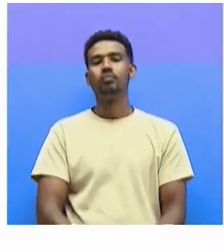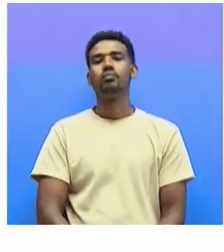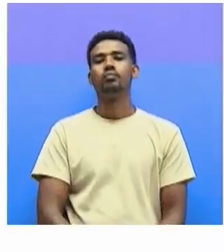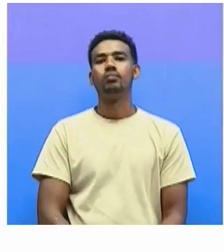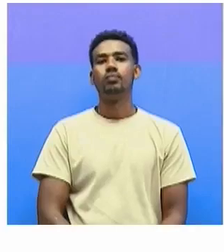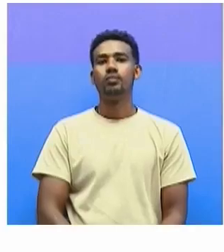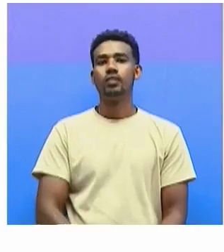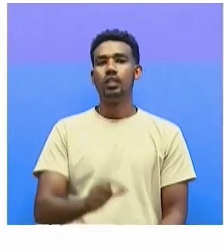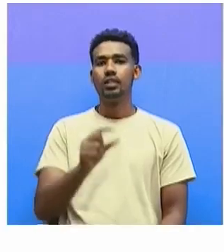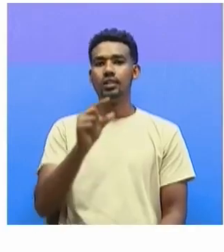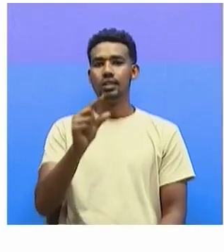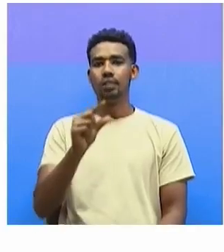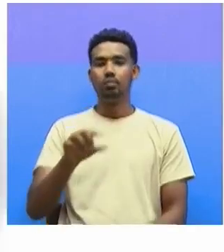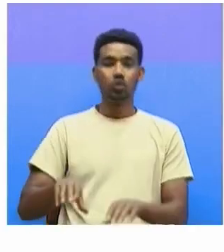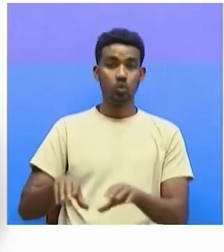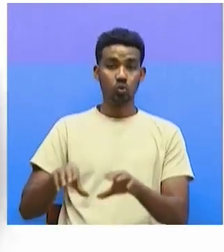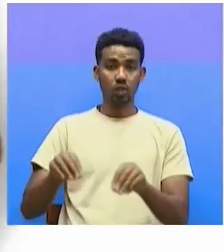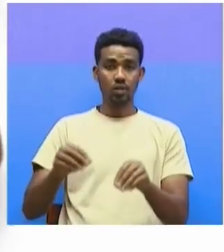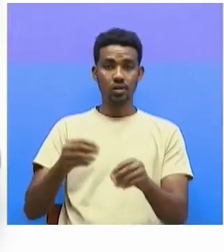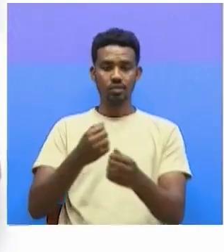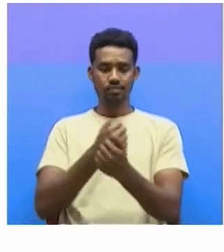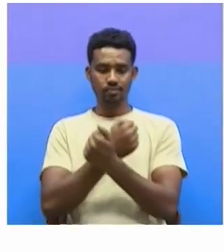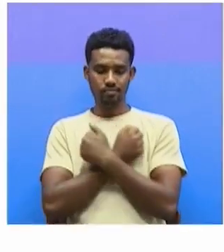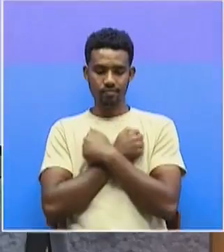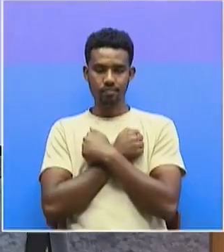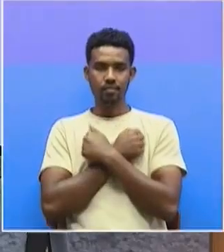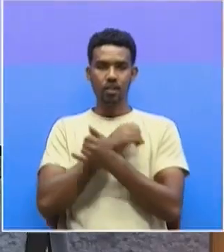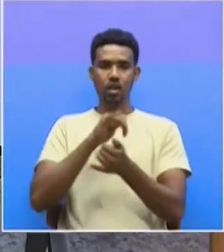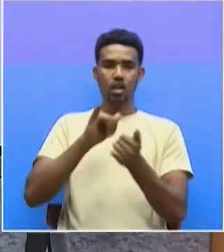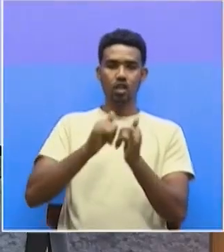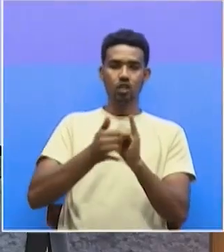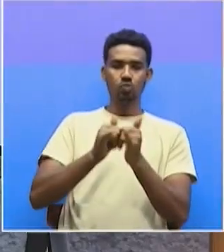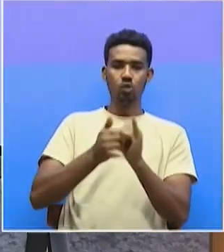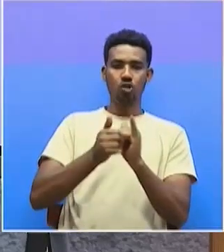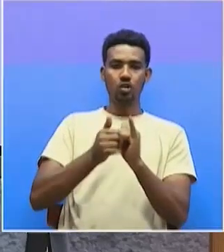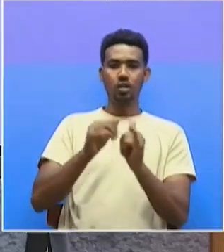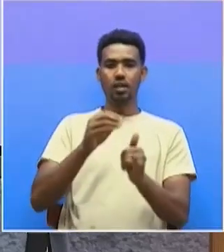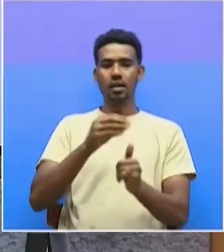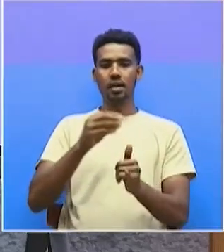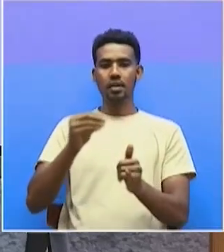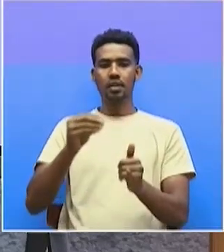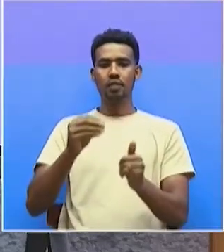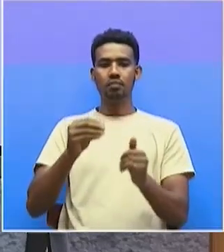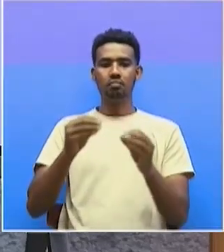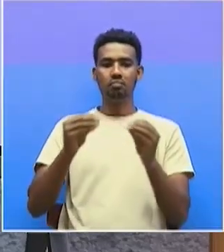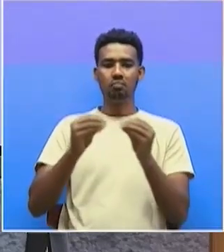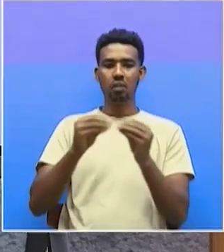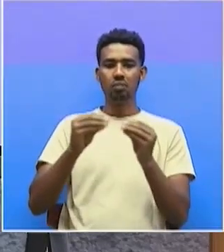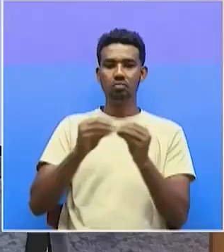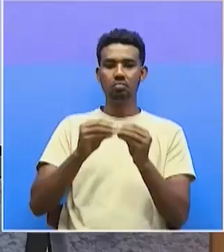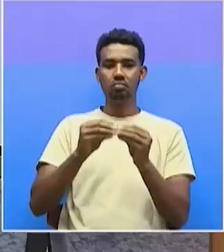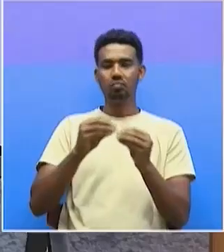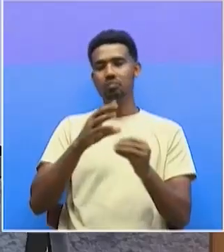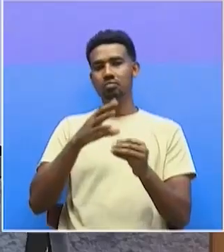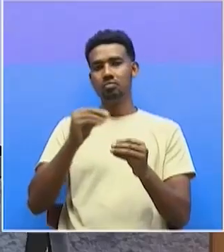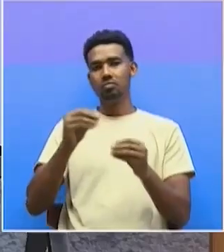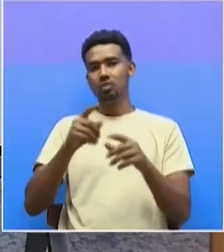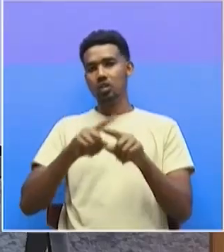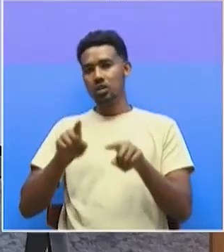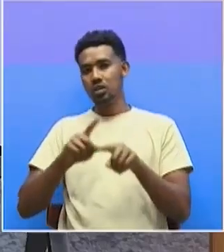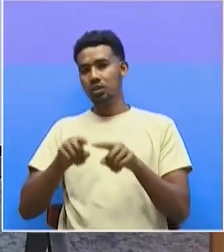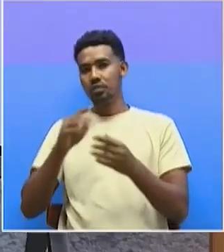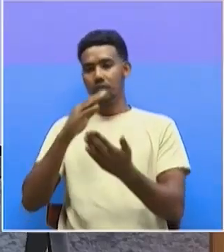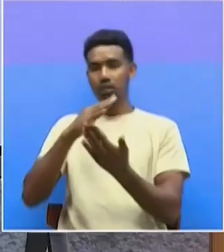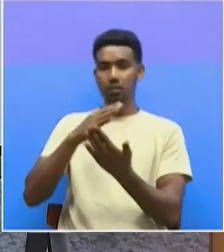Some students, they love sport, and you are going to like mathematics. You should like every subject is the same,